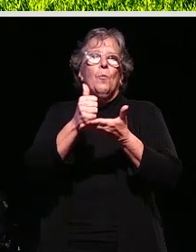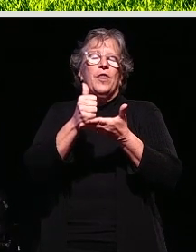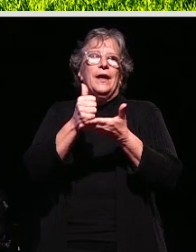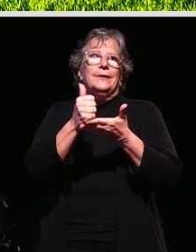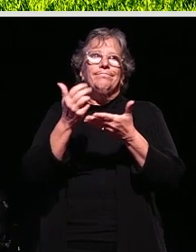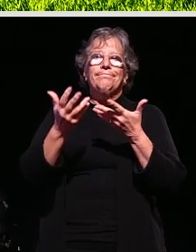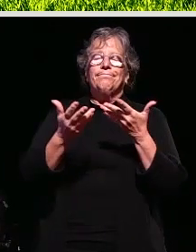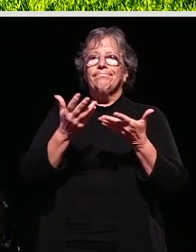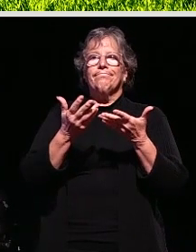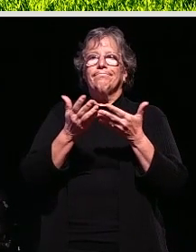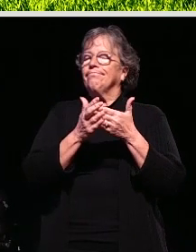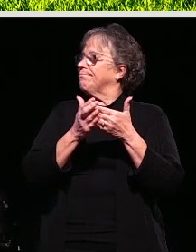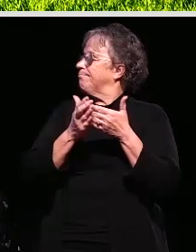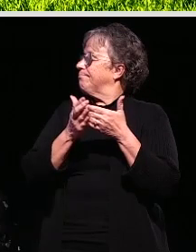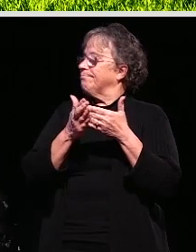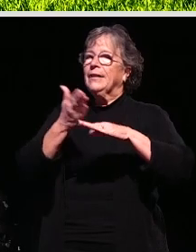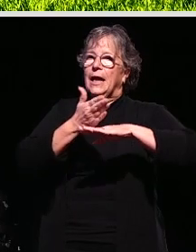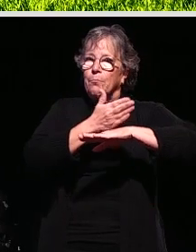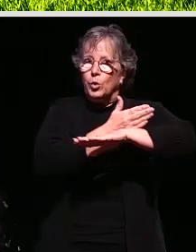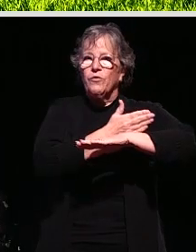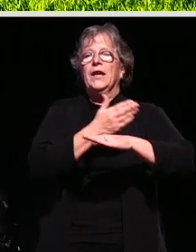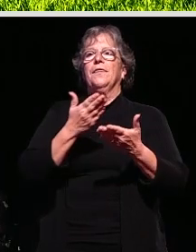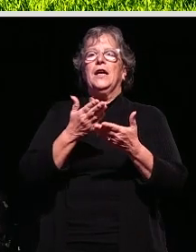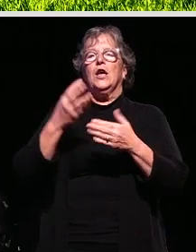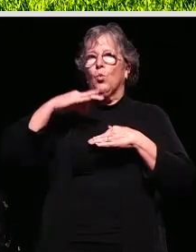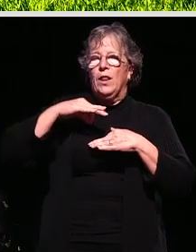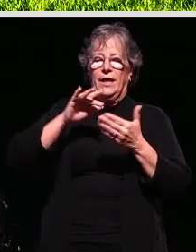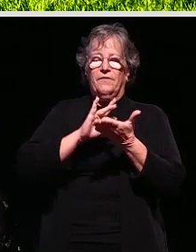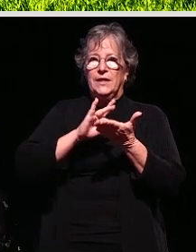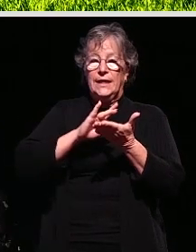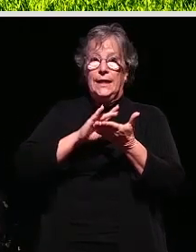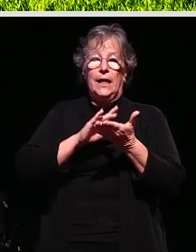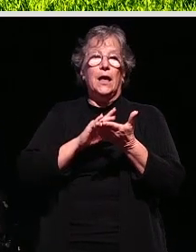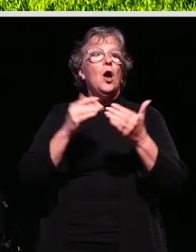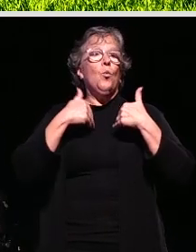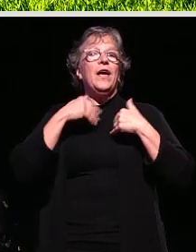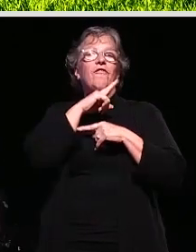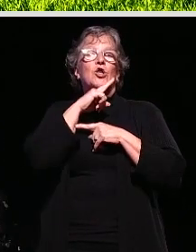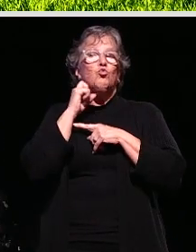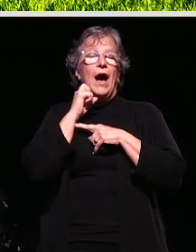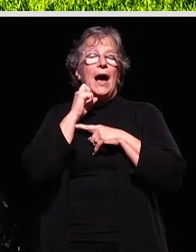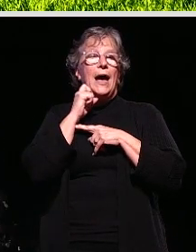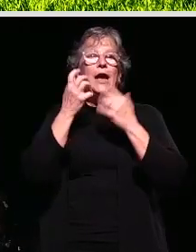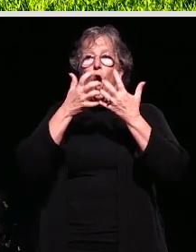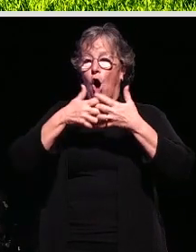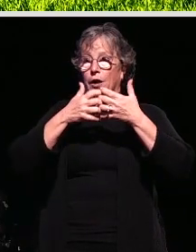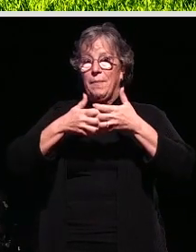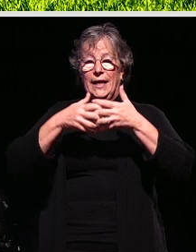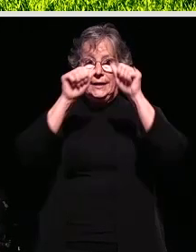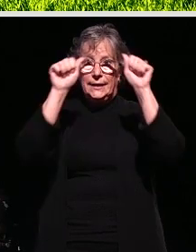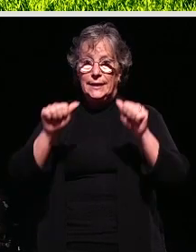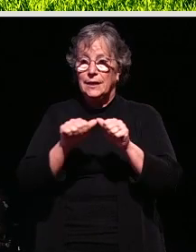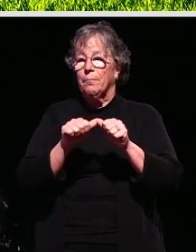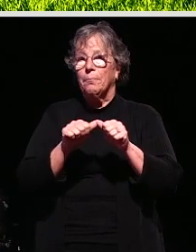substrate seed. Critically, though, we also deliver this in a system that is dry and automated, addressing a lot of the labor shortage concerns of